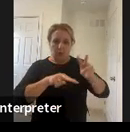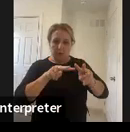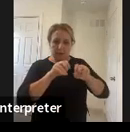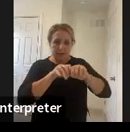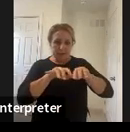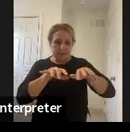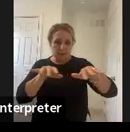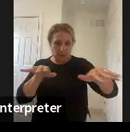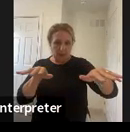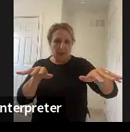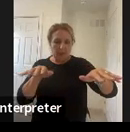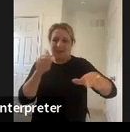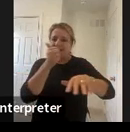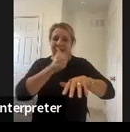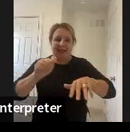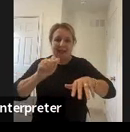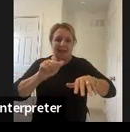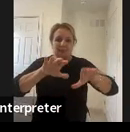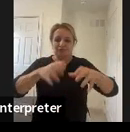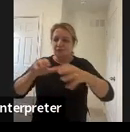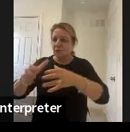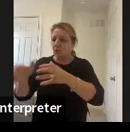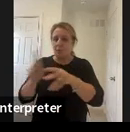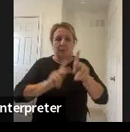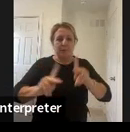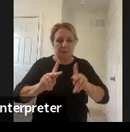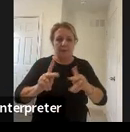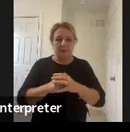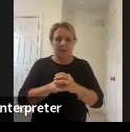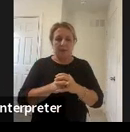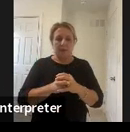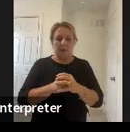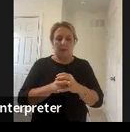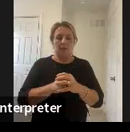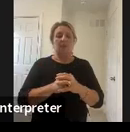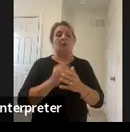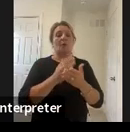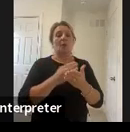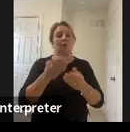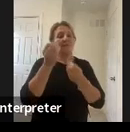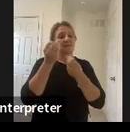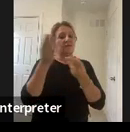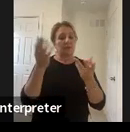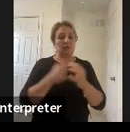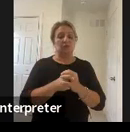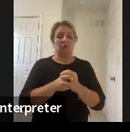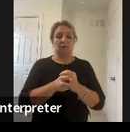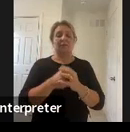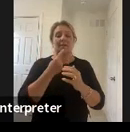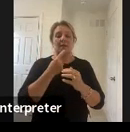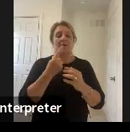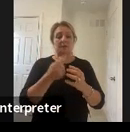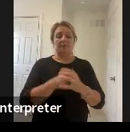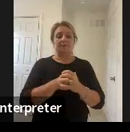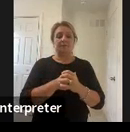in any population. I want to end my portion of this information session by saying that